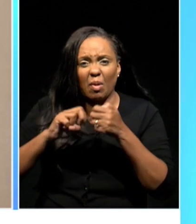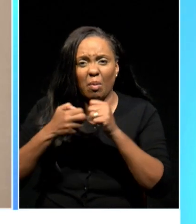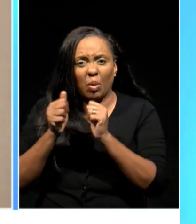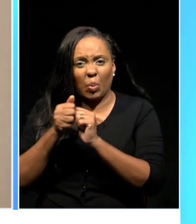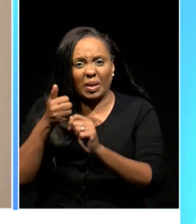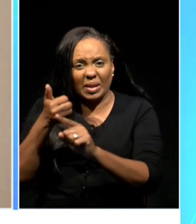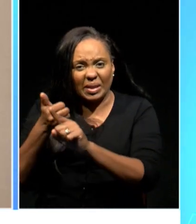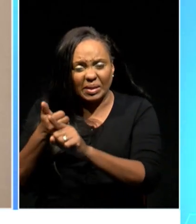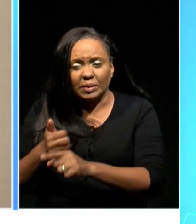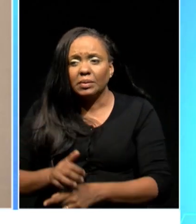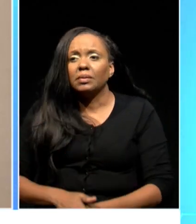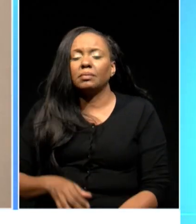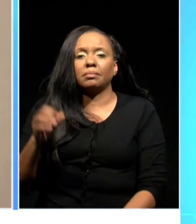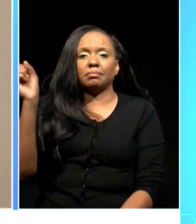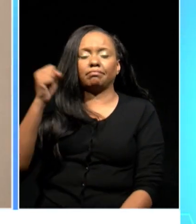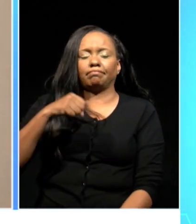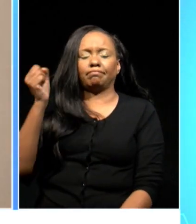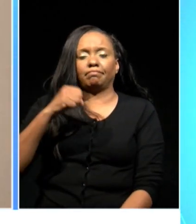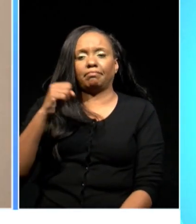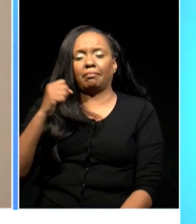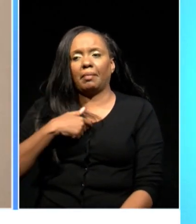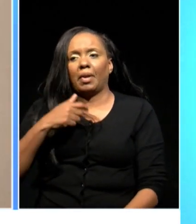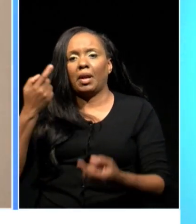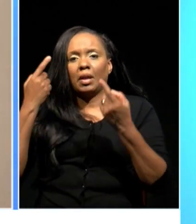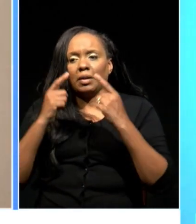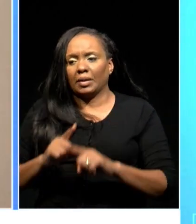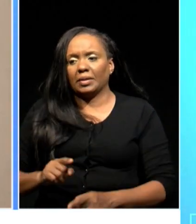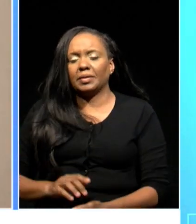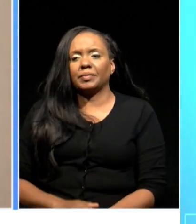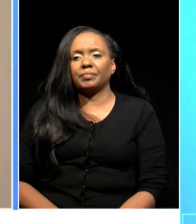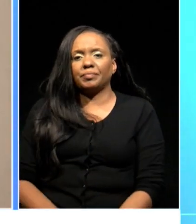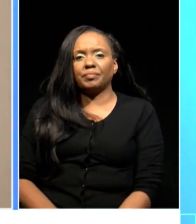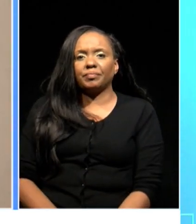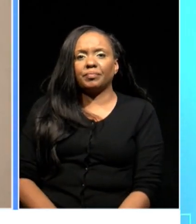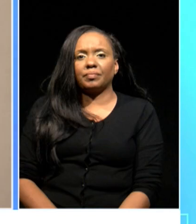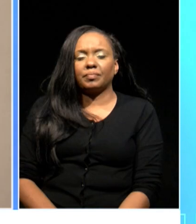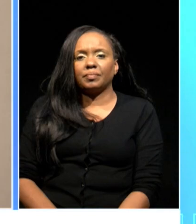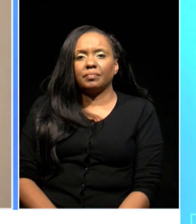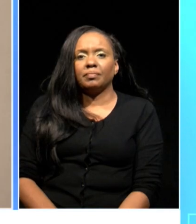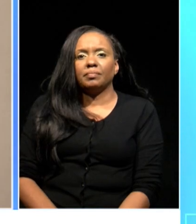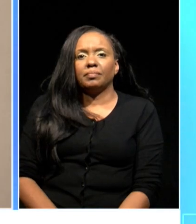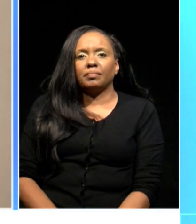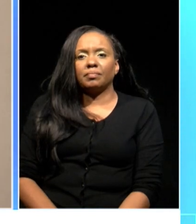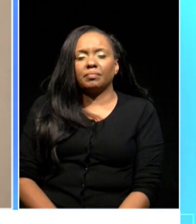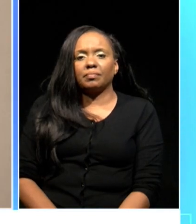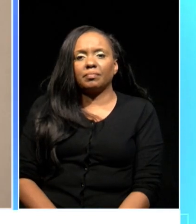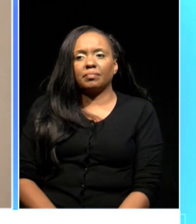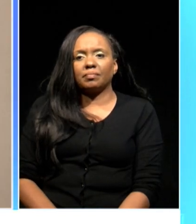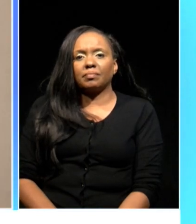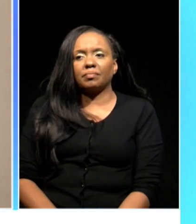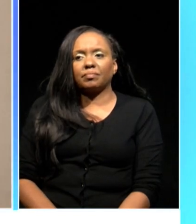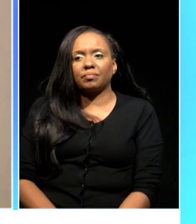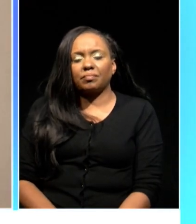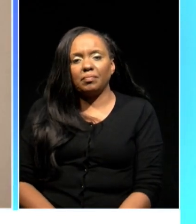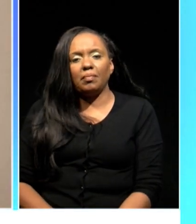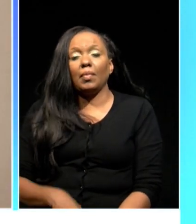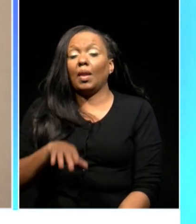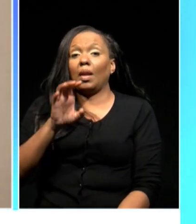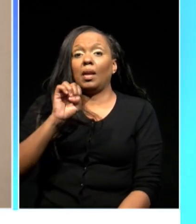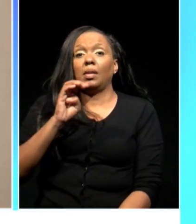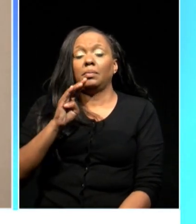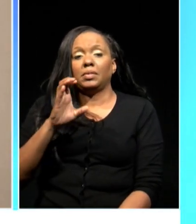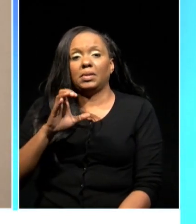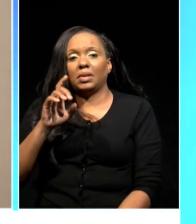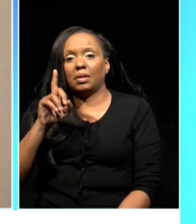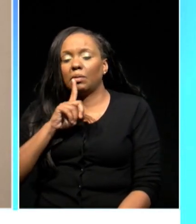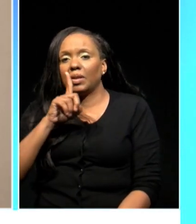Yes, certainly. I would have to agree with you. The EBC needs to do some introspection in many forms of fashion. One of